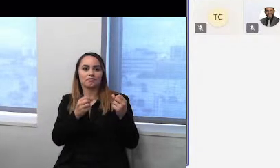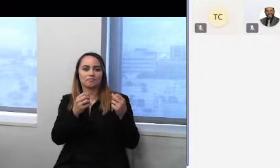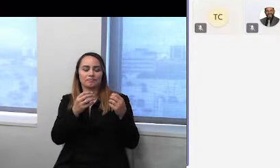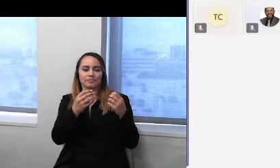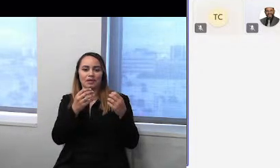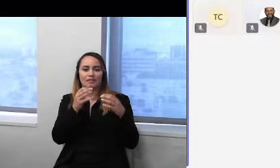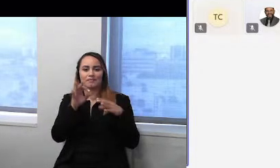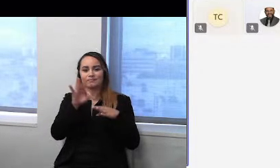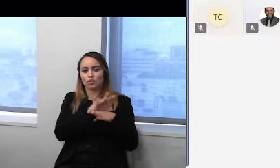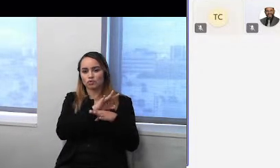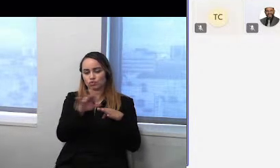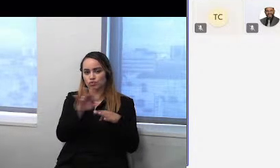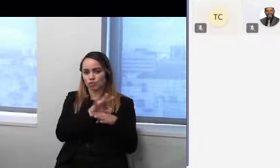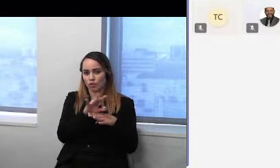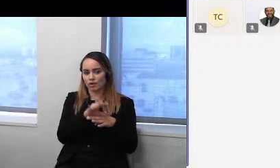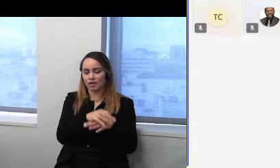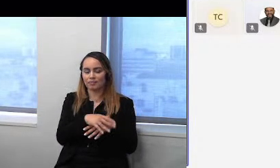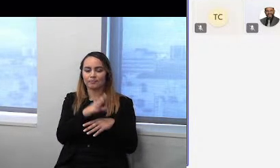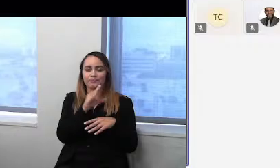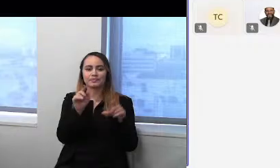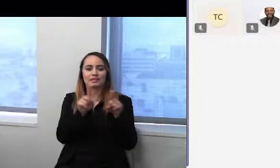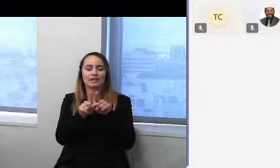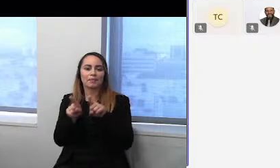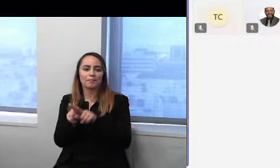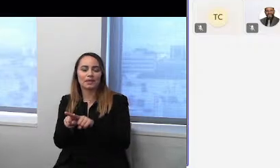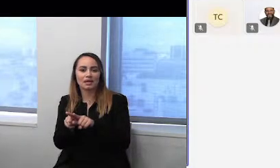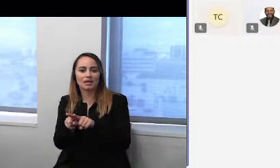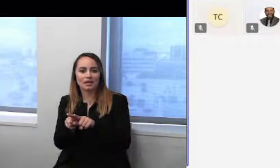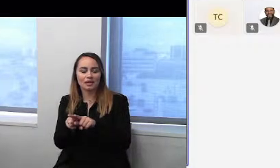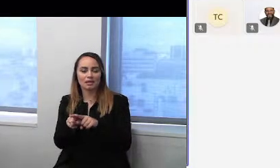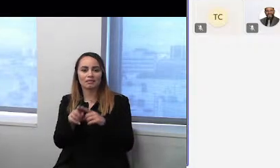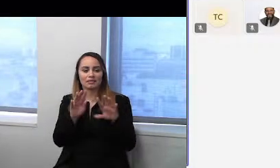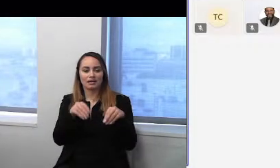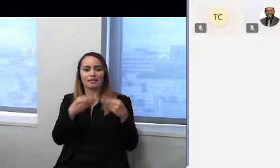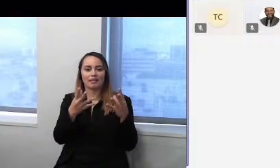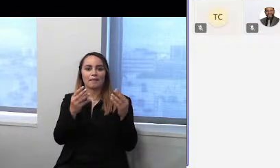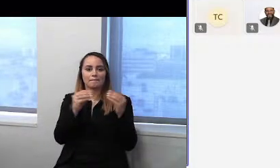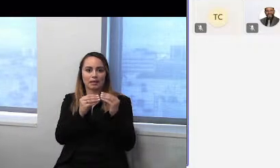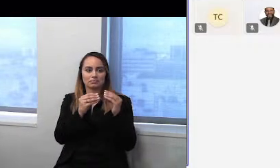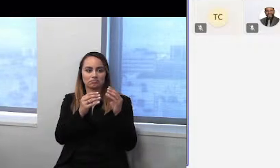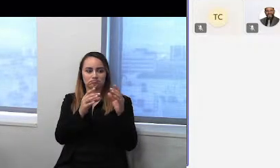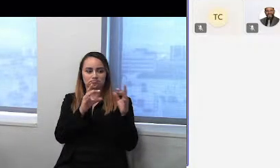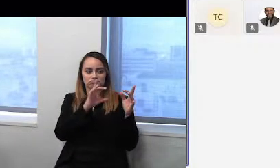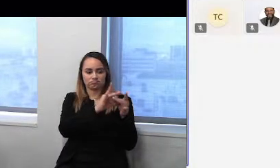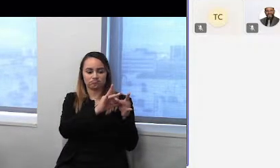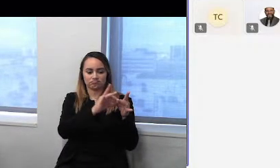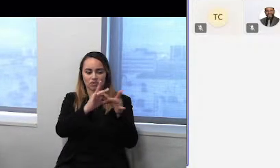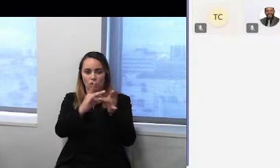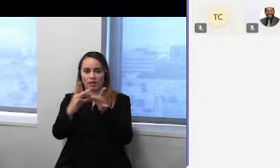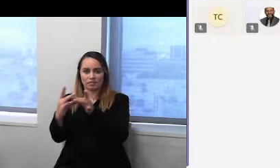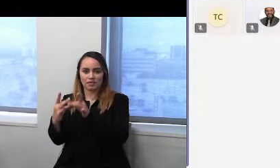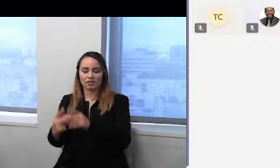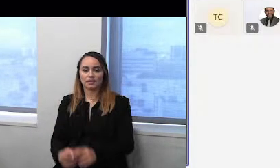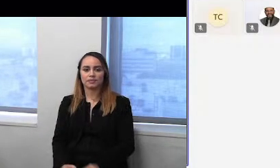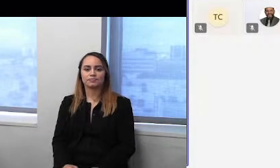operational flexibility that we just talked yesterday. So there are other values, but I'm just mentioning two for you.